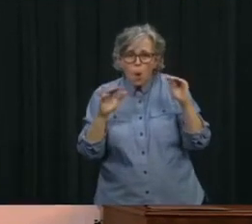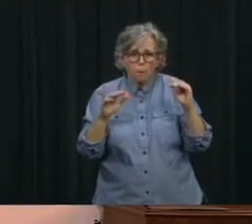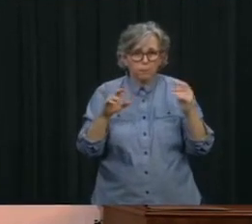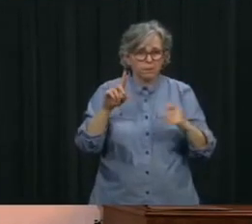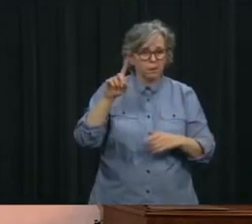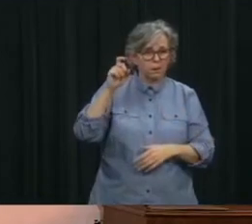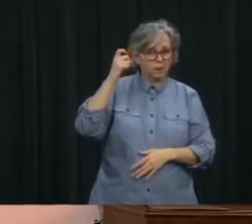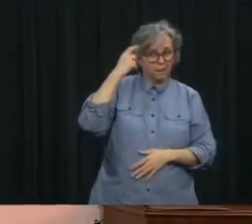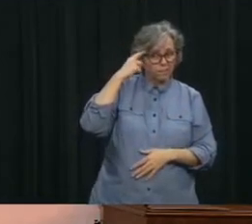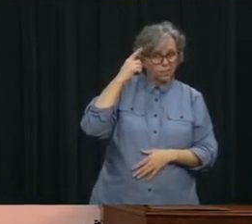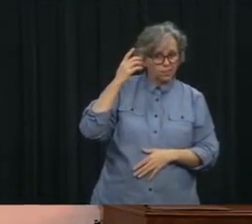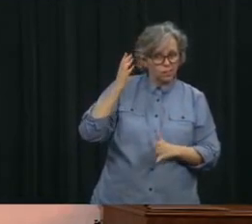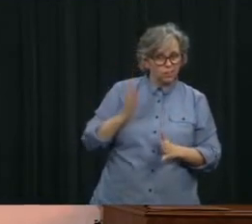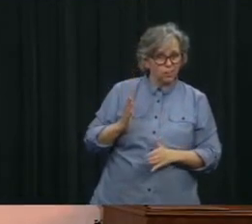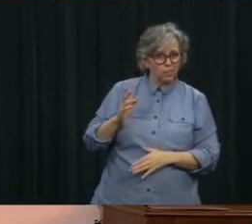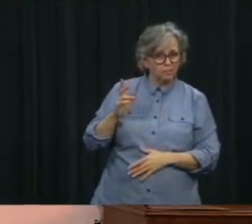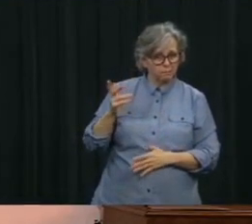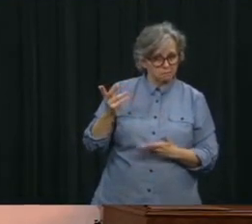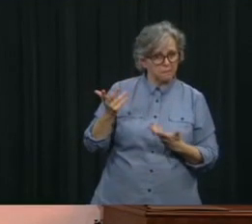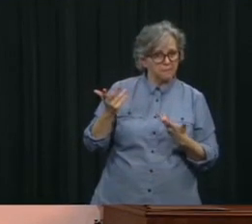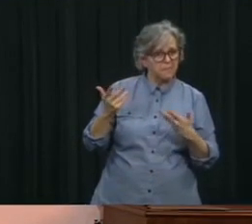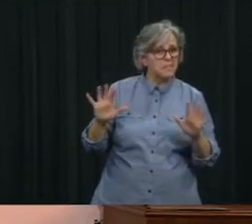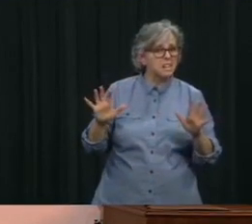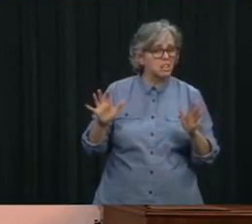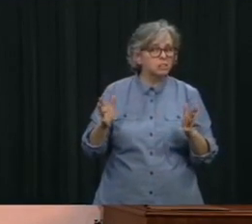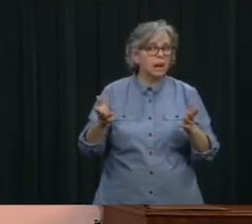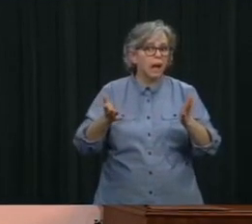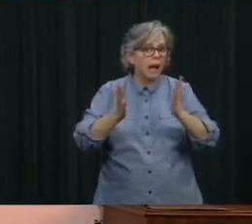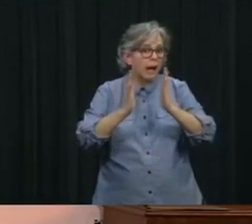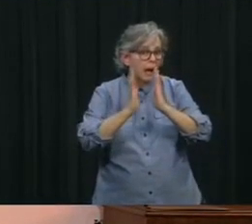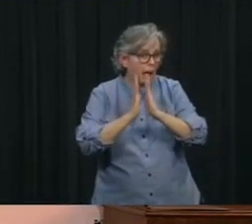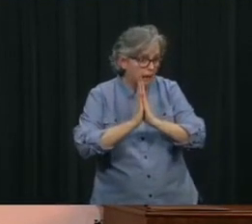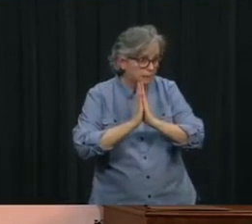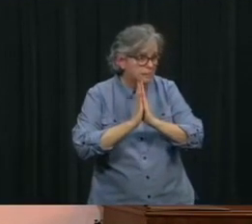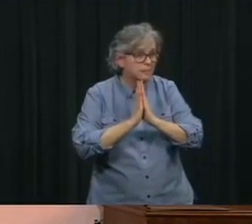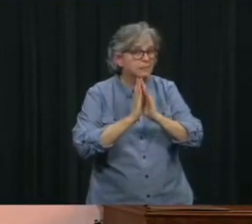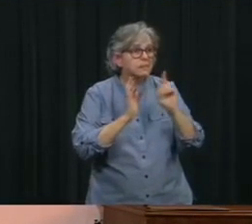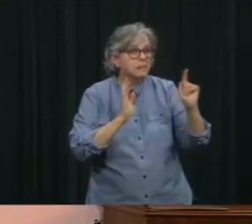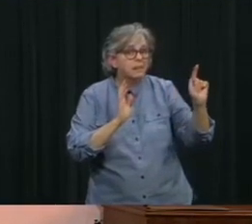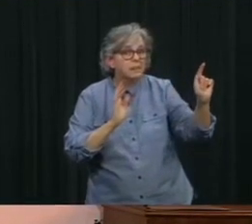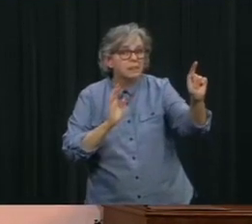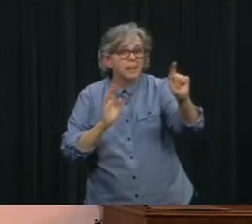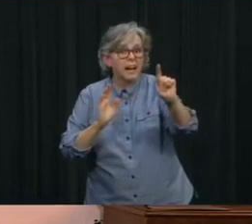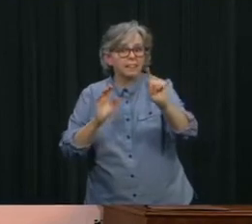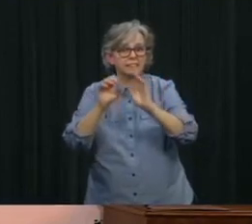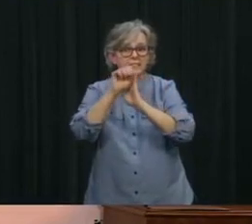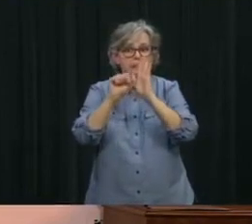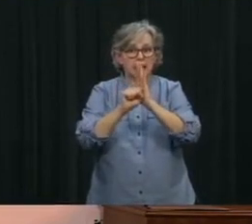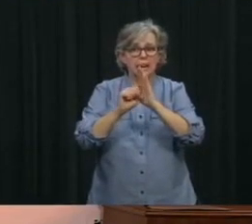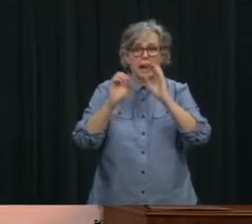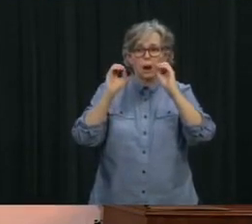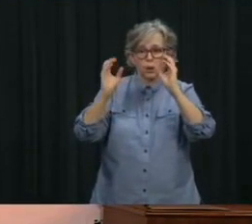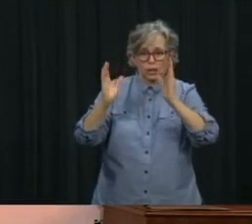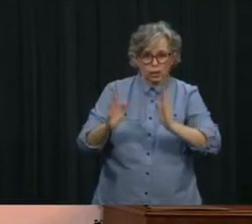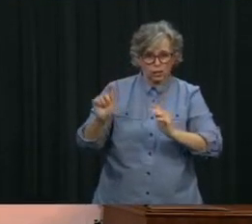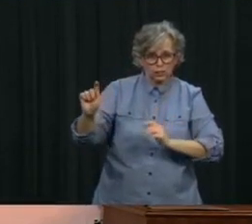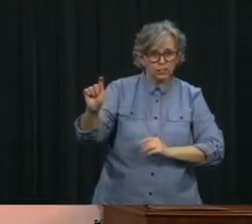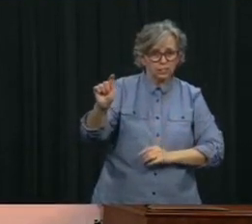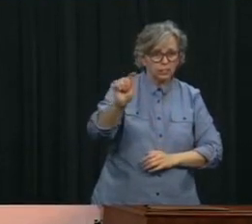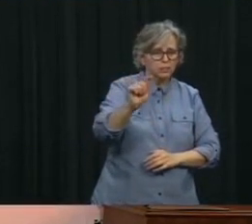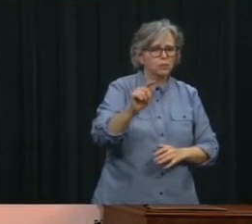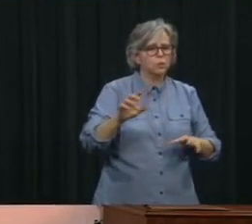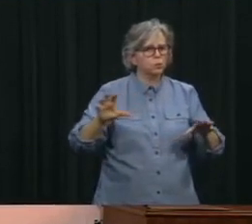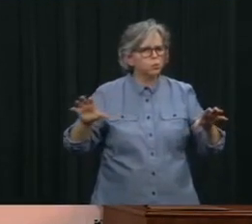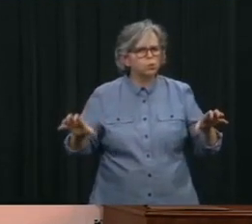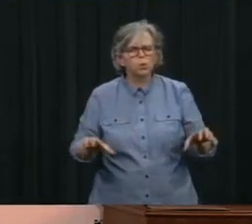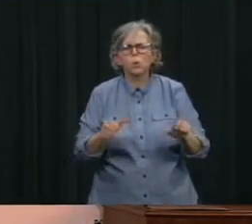really asked the educators of this state to do all they can in this interim